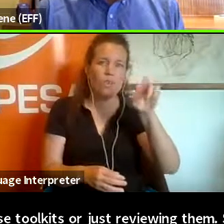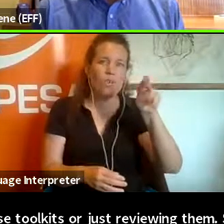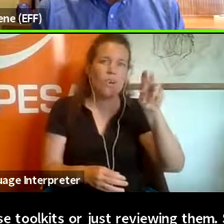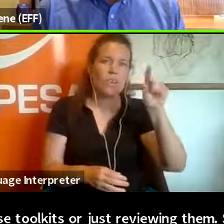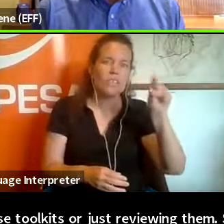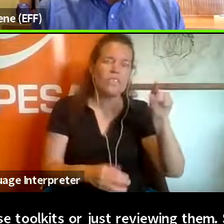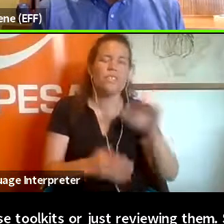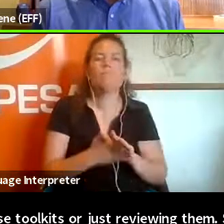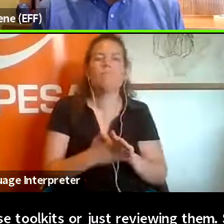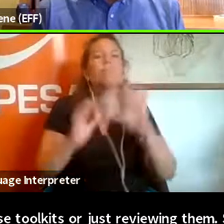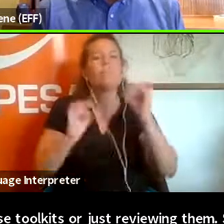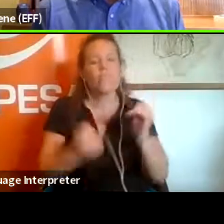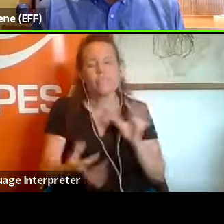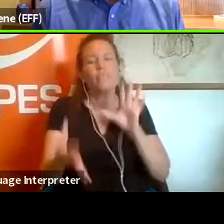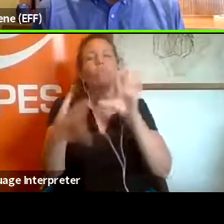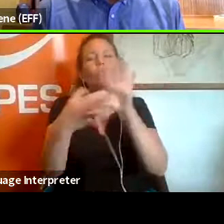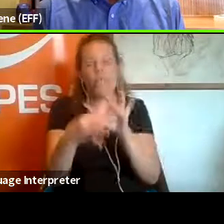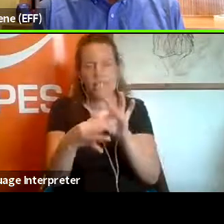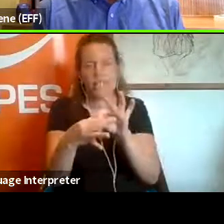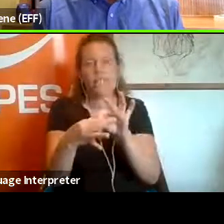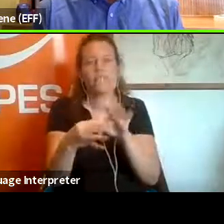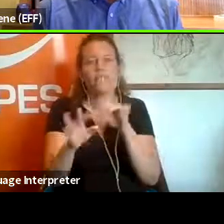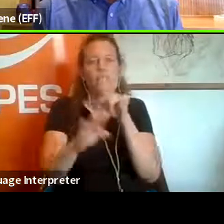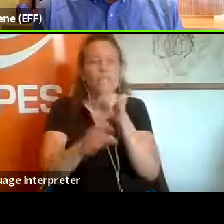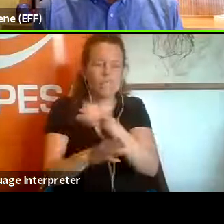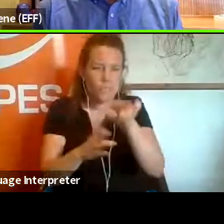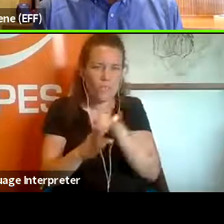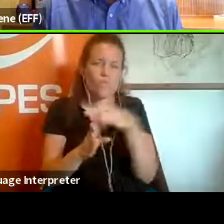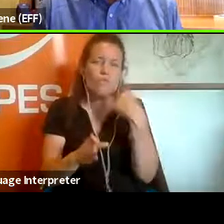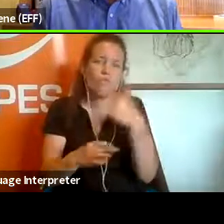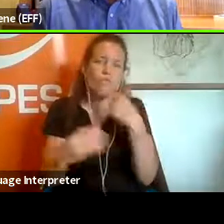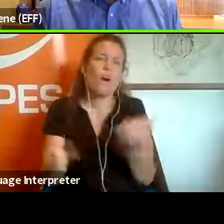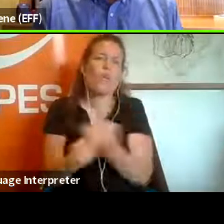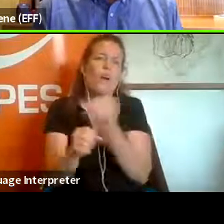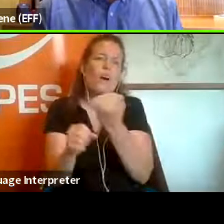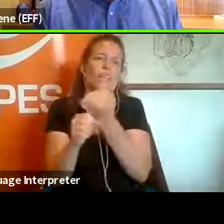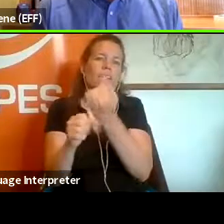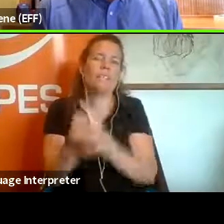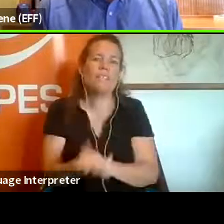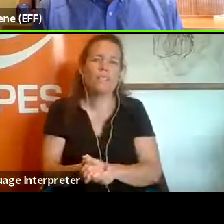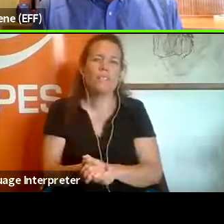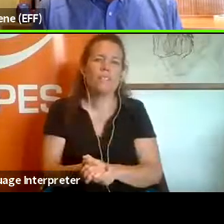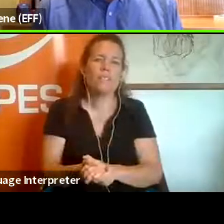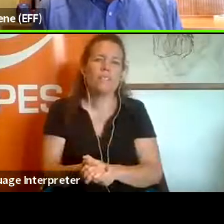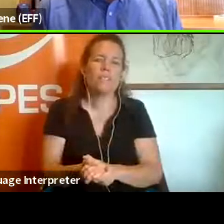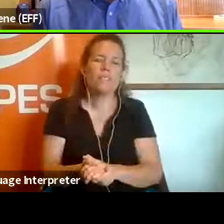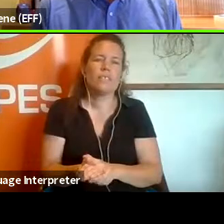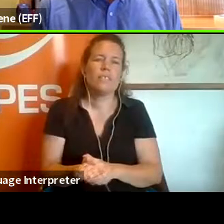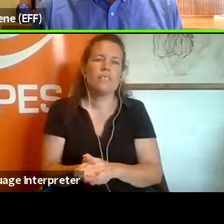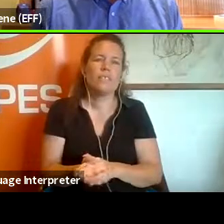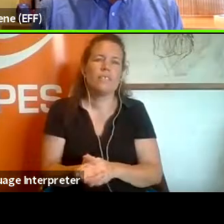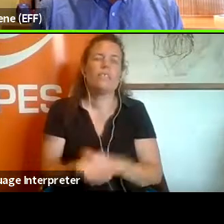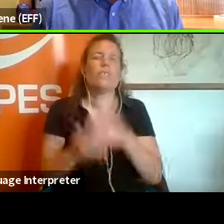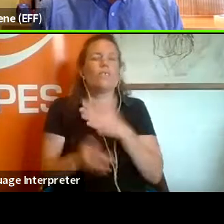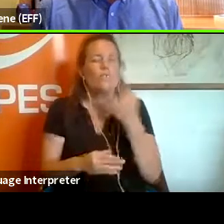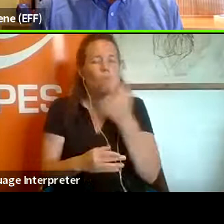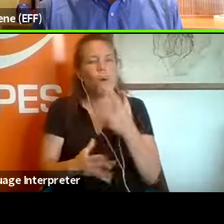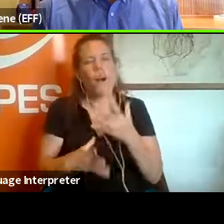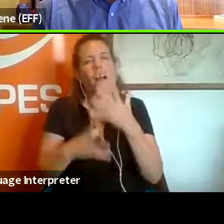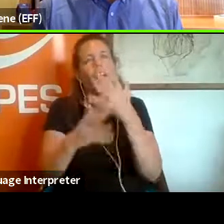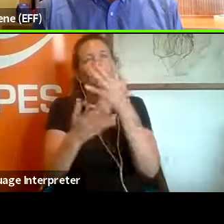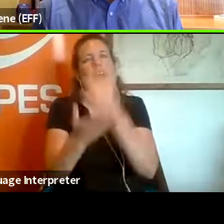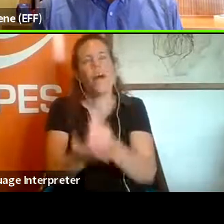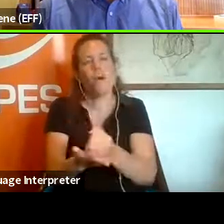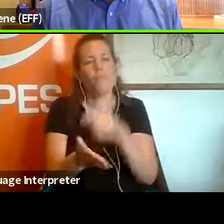connect you with those still working on things, whether that is helping on the toolkits or even being part of the